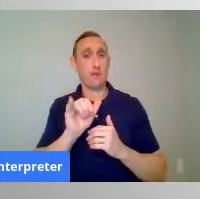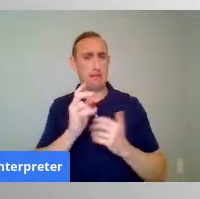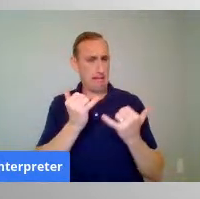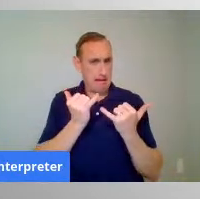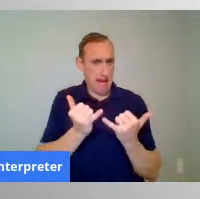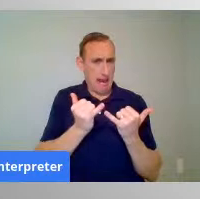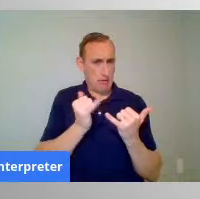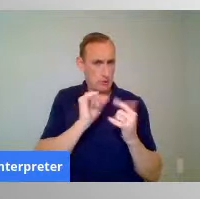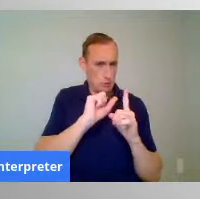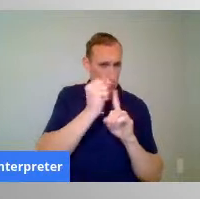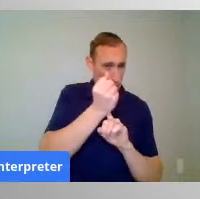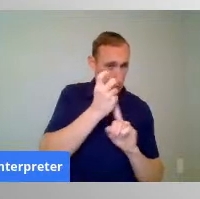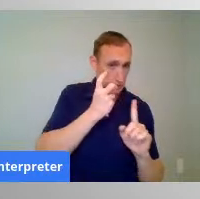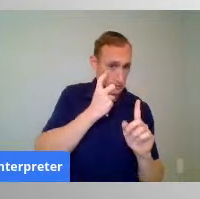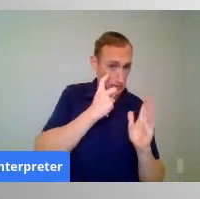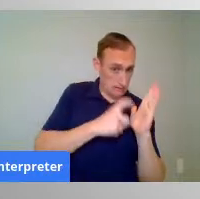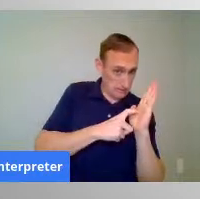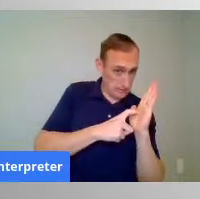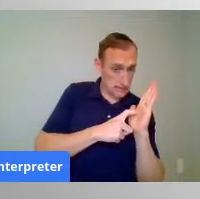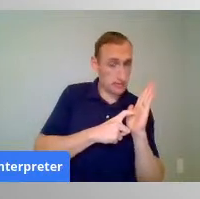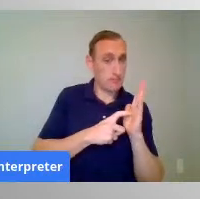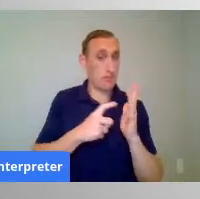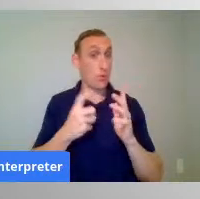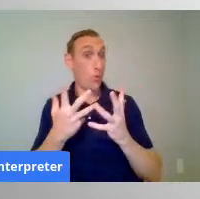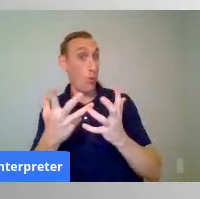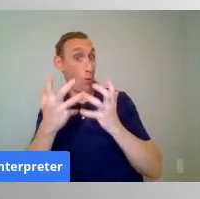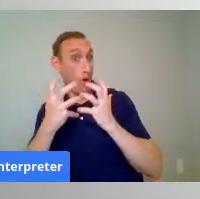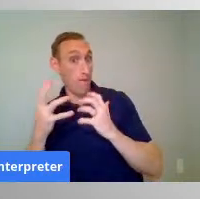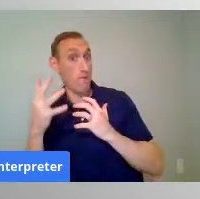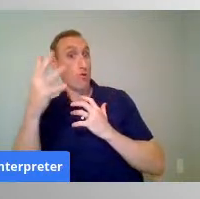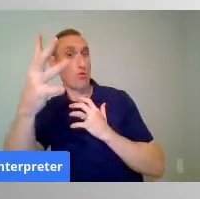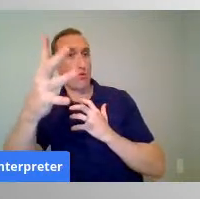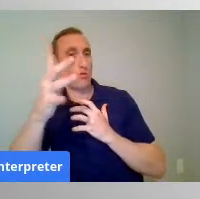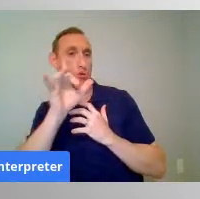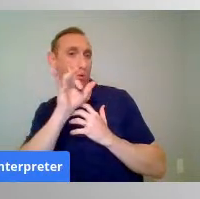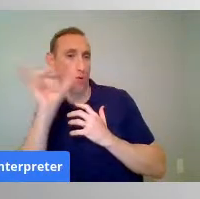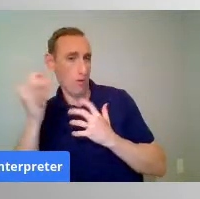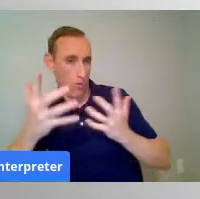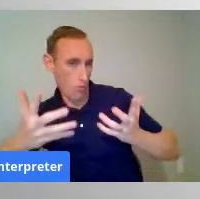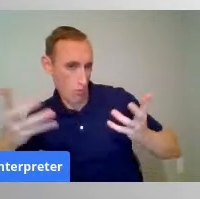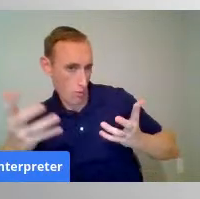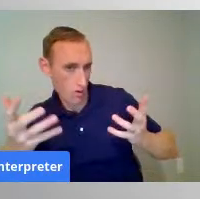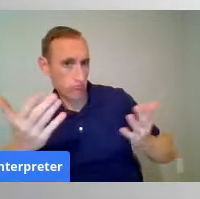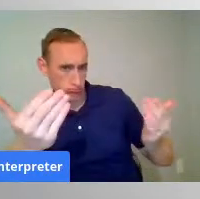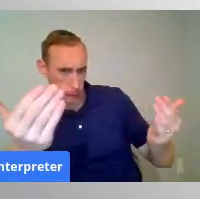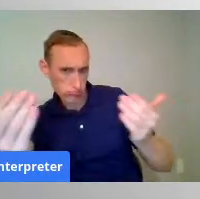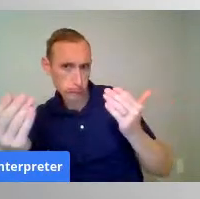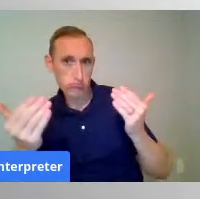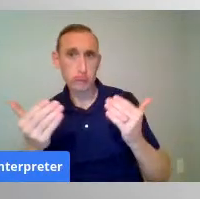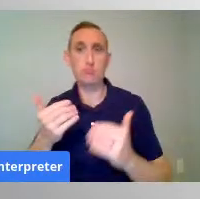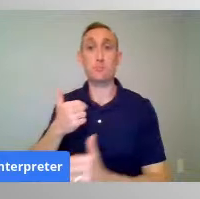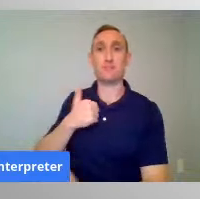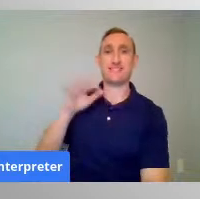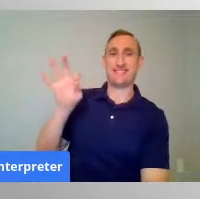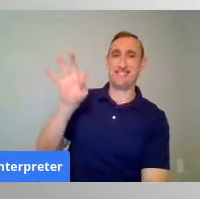would be the ideal situation that we want to see for youth? I'll make a contribution